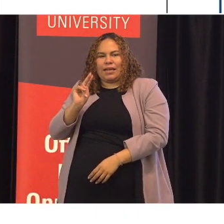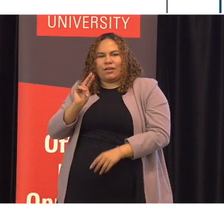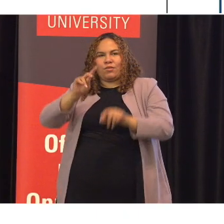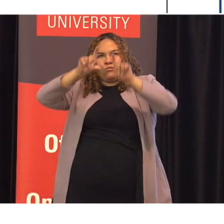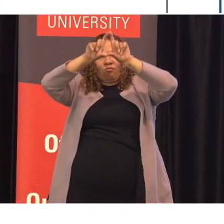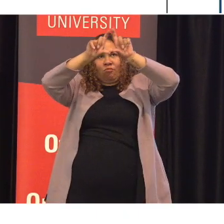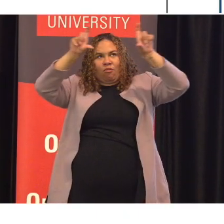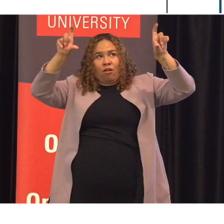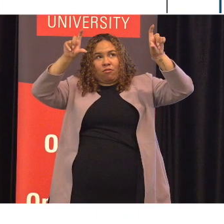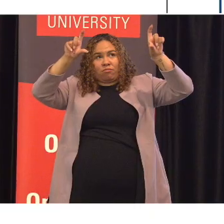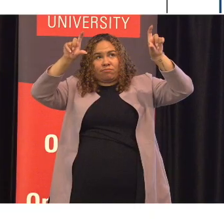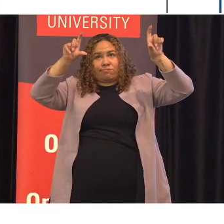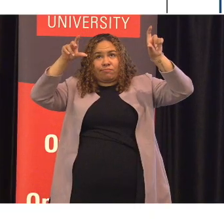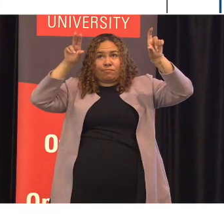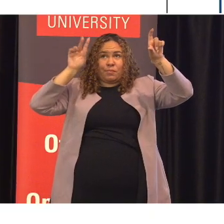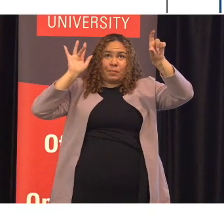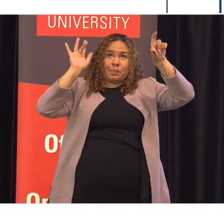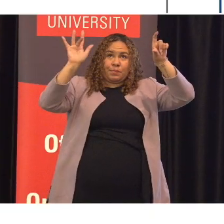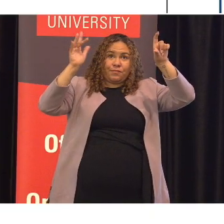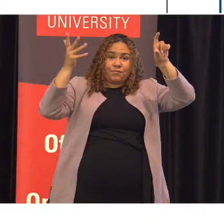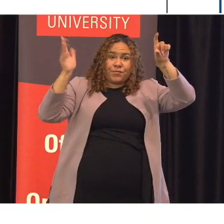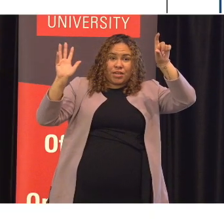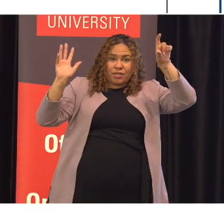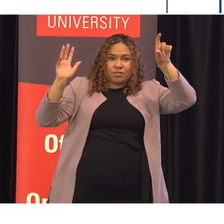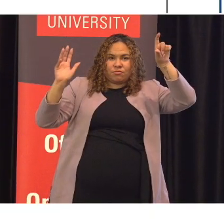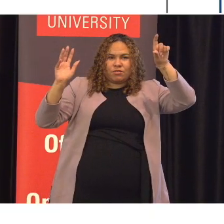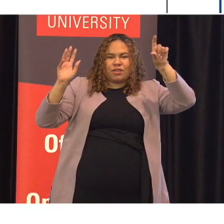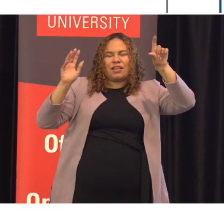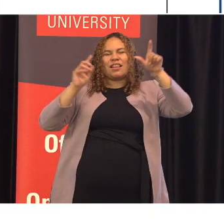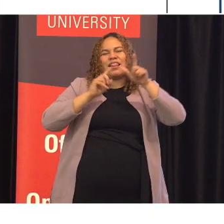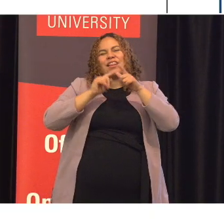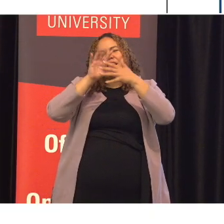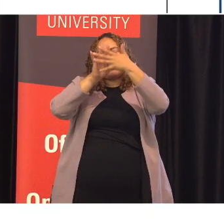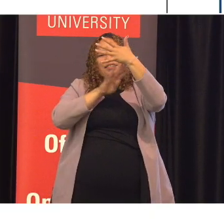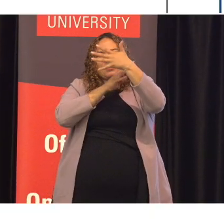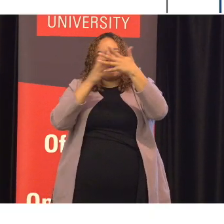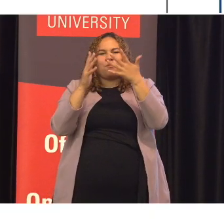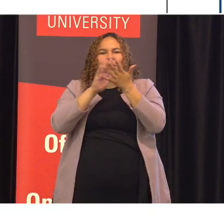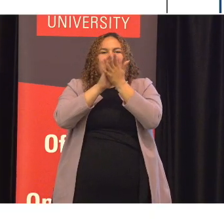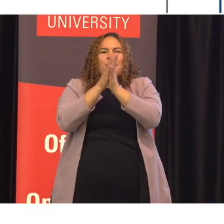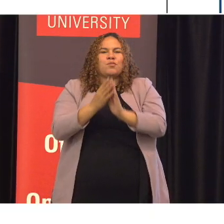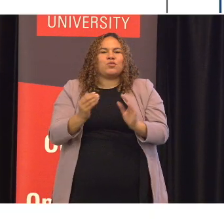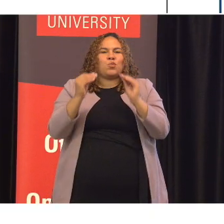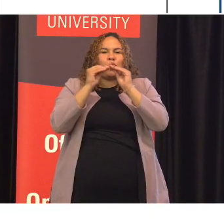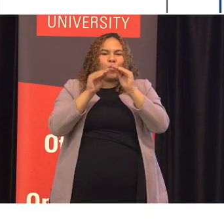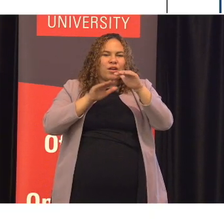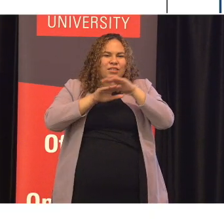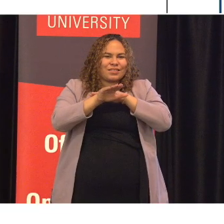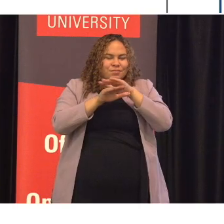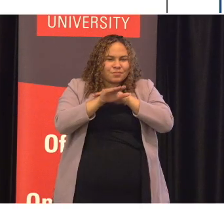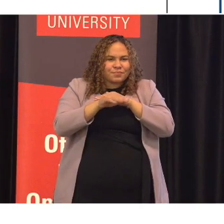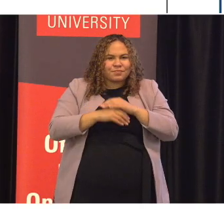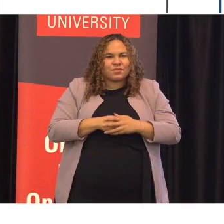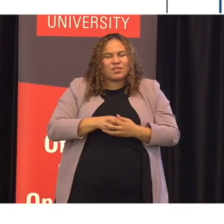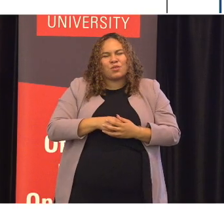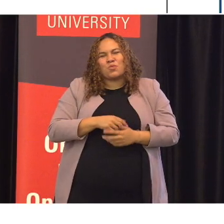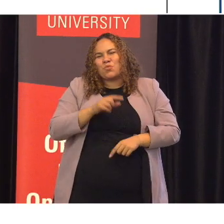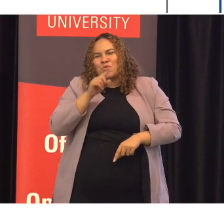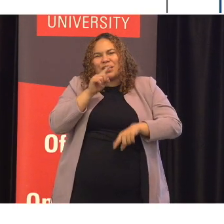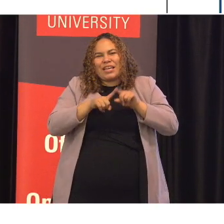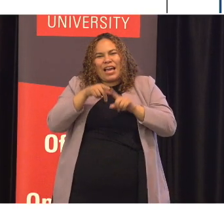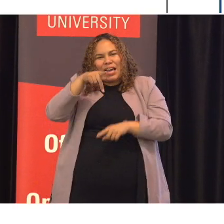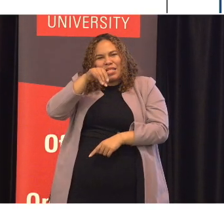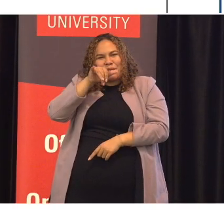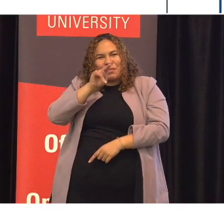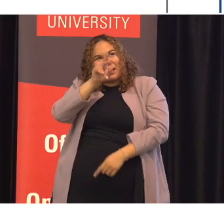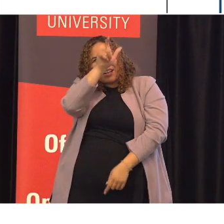that row using the pin, that table becomes a little bit more accessible. We don't have a way to pin the column,